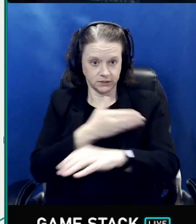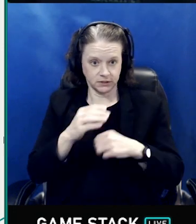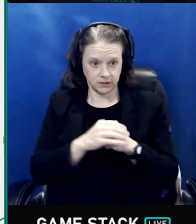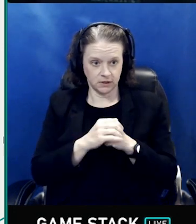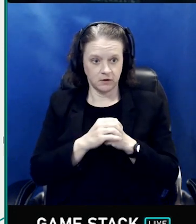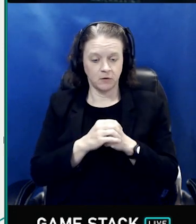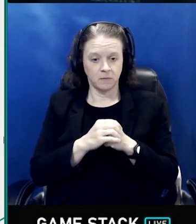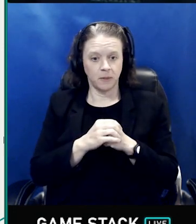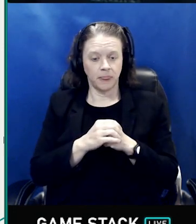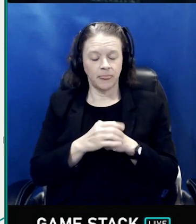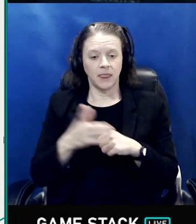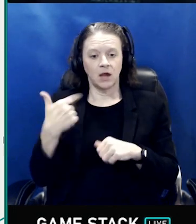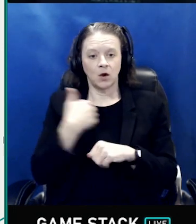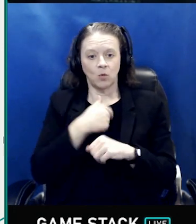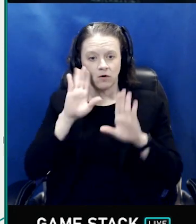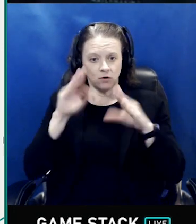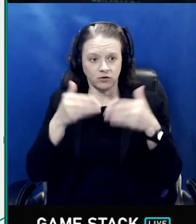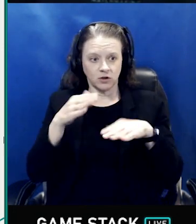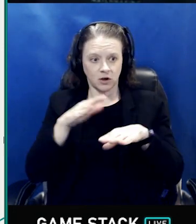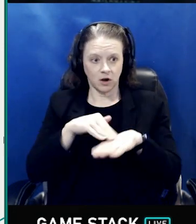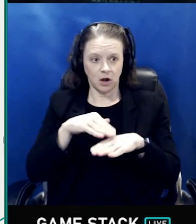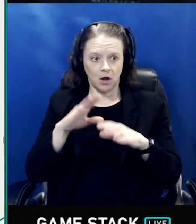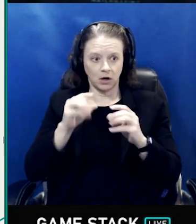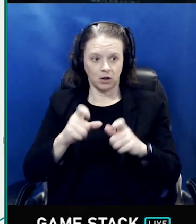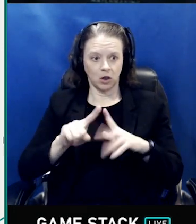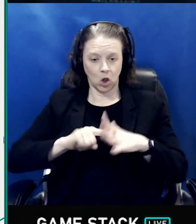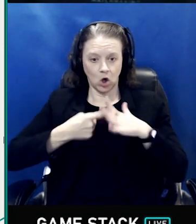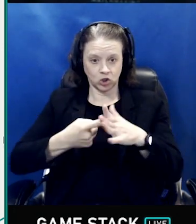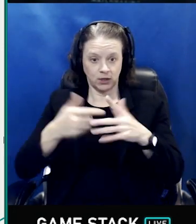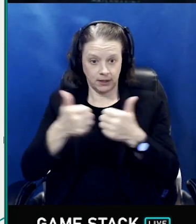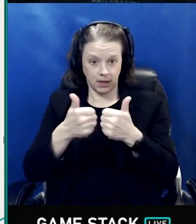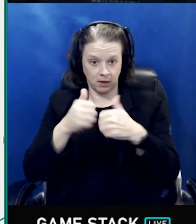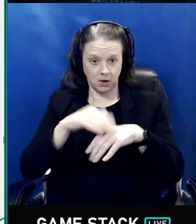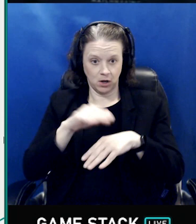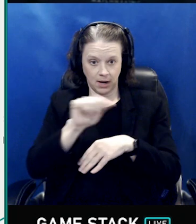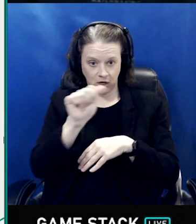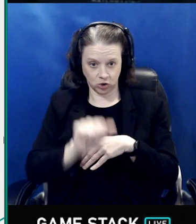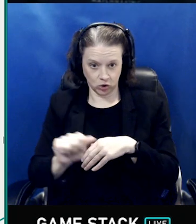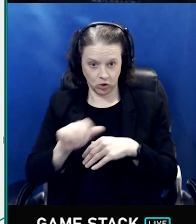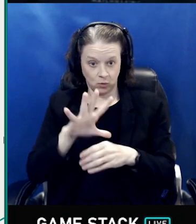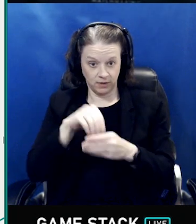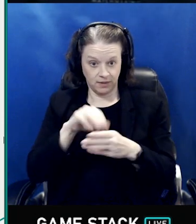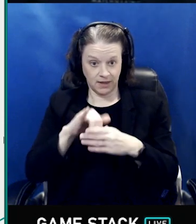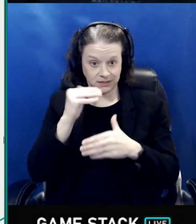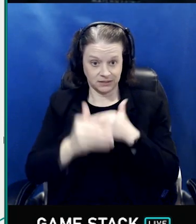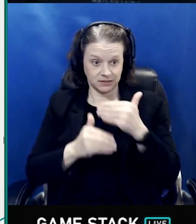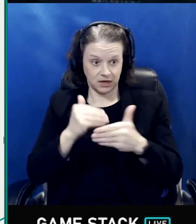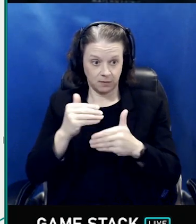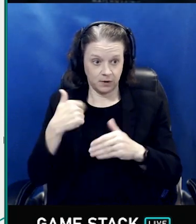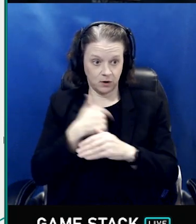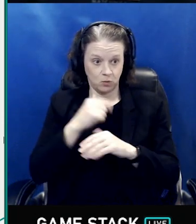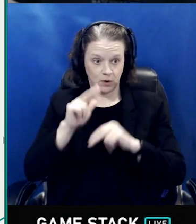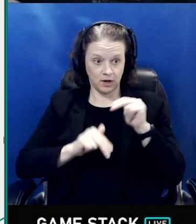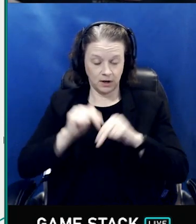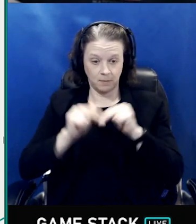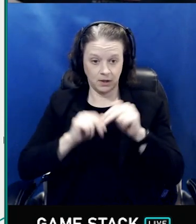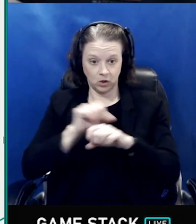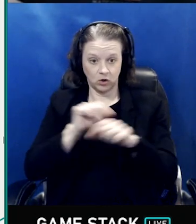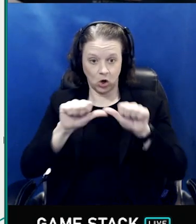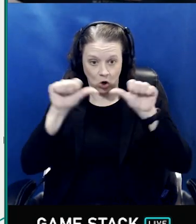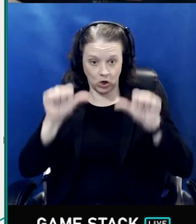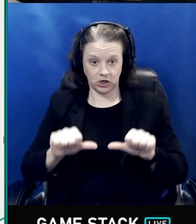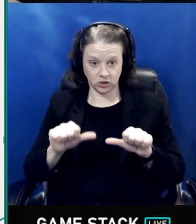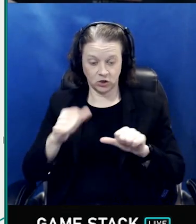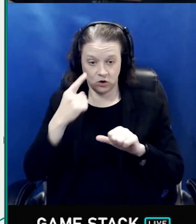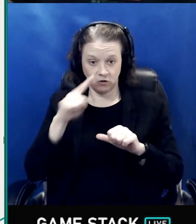step was focusing on launching game on Azure. In this step, building a referential architecture for massive scale game service